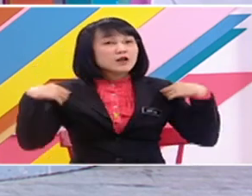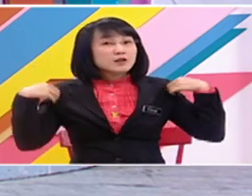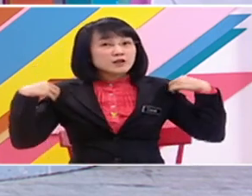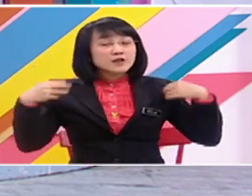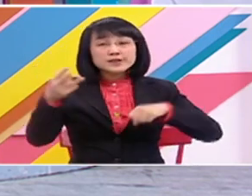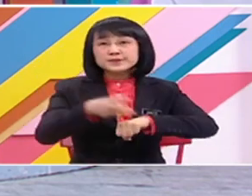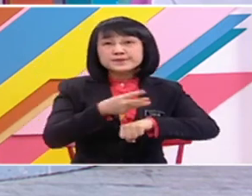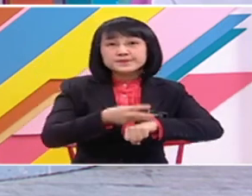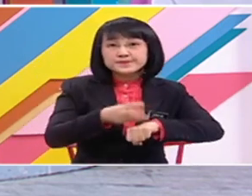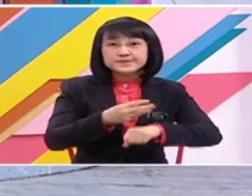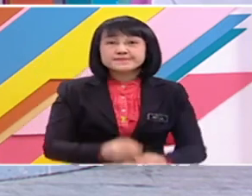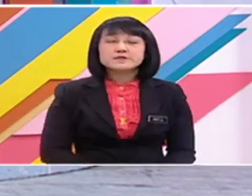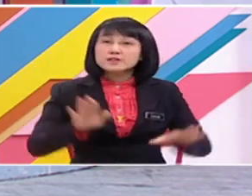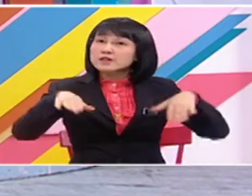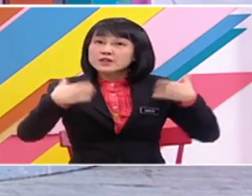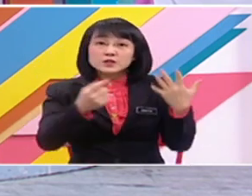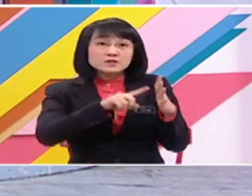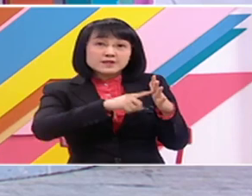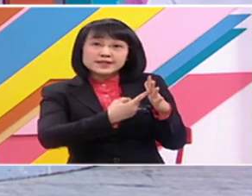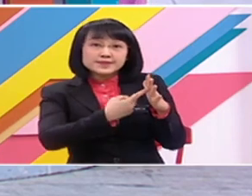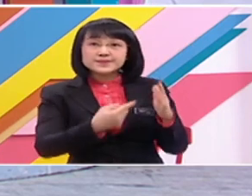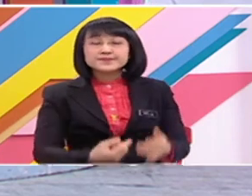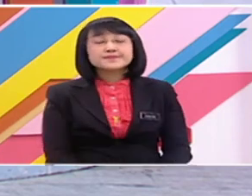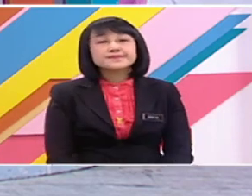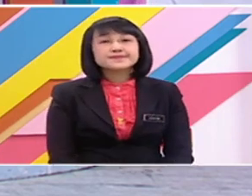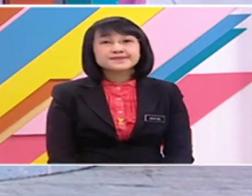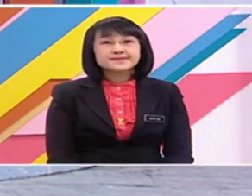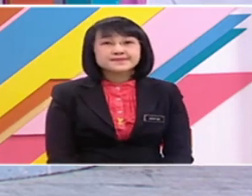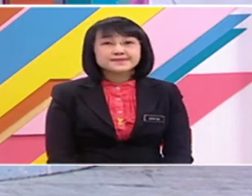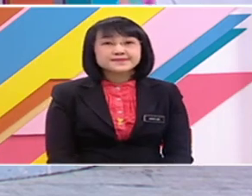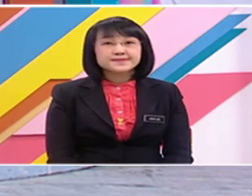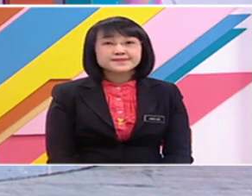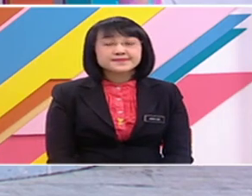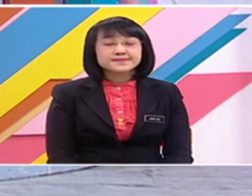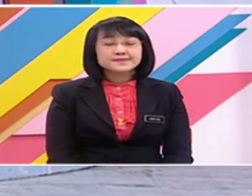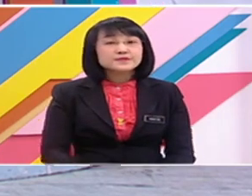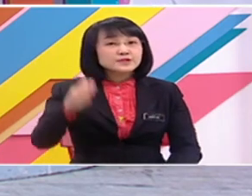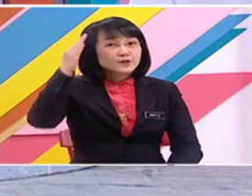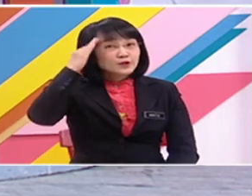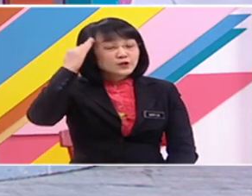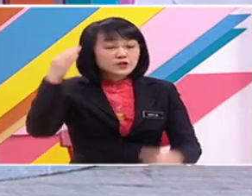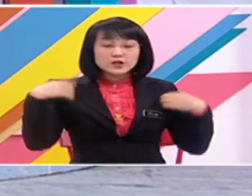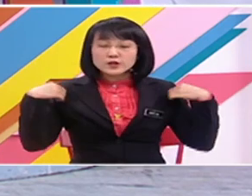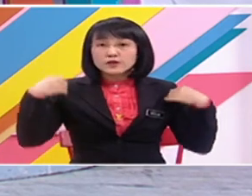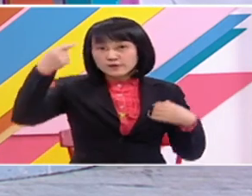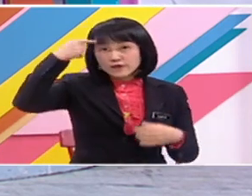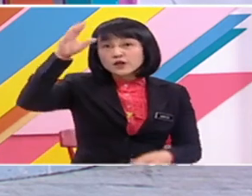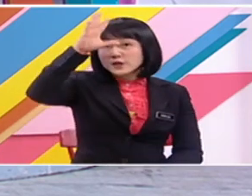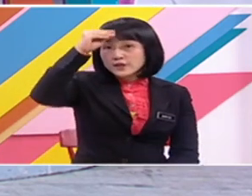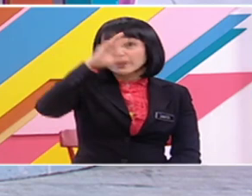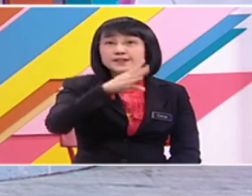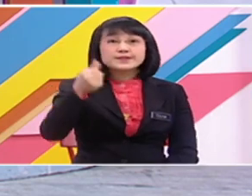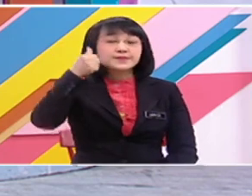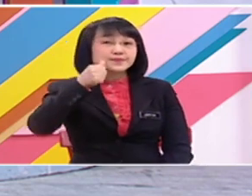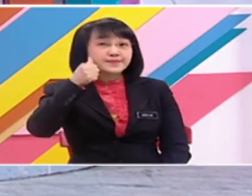do we start off with this lesson? Okay, we are going to know the clothes for boys and then for the girls. Alright,